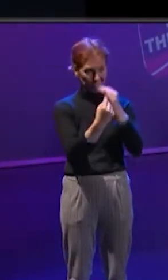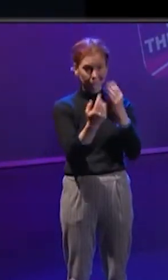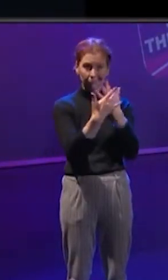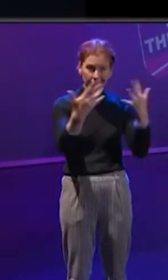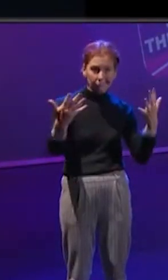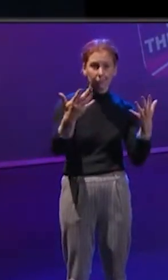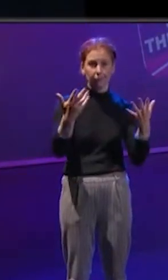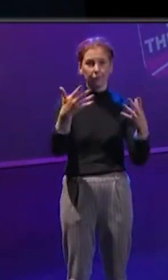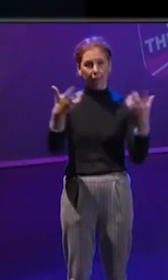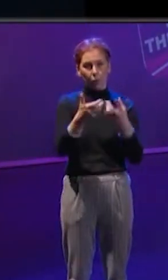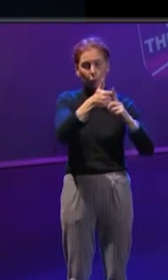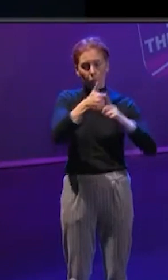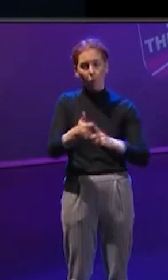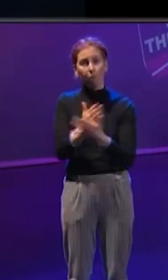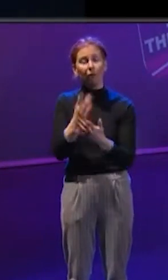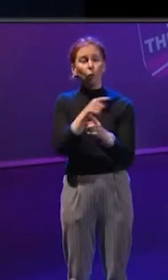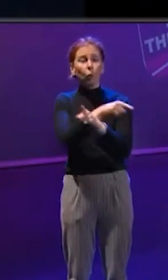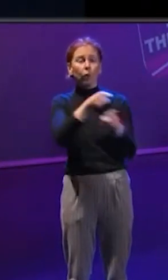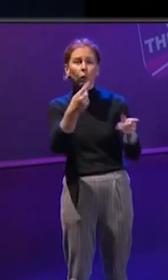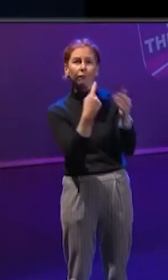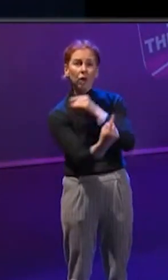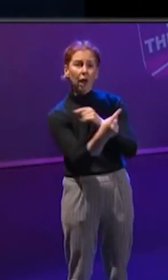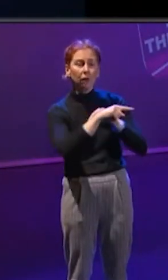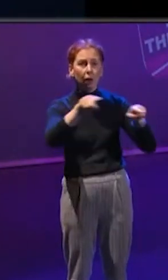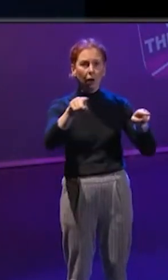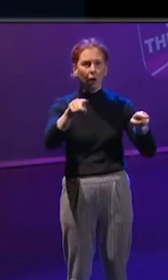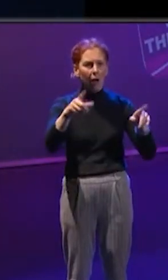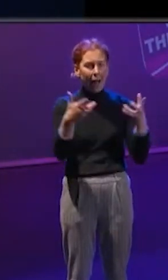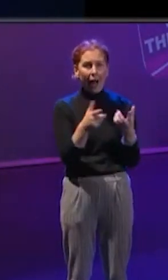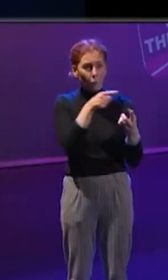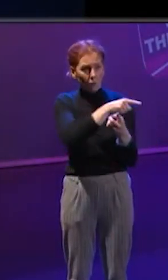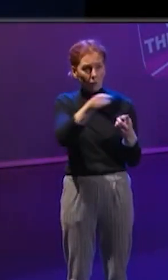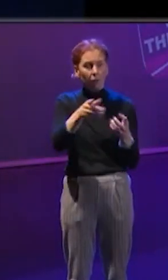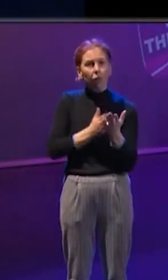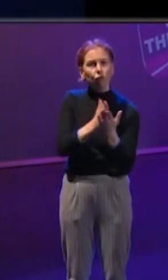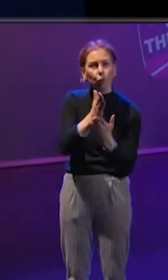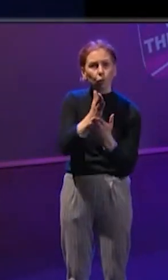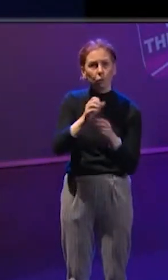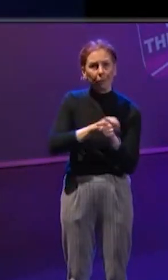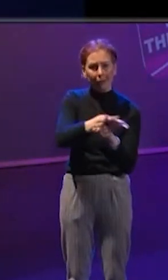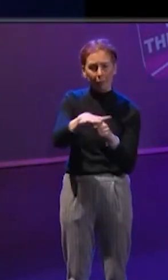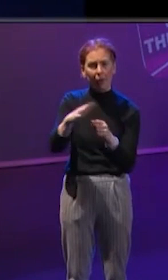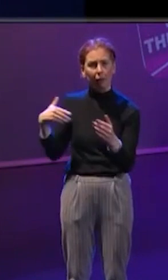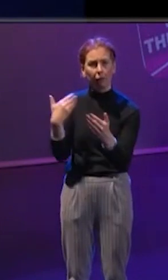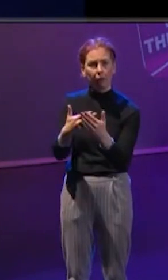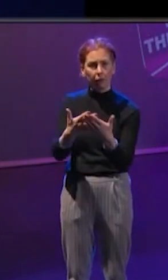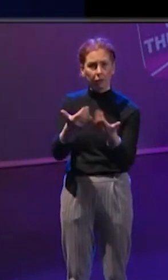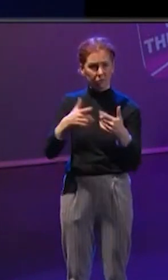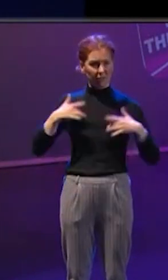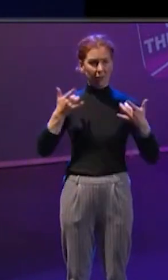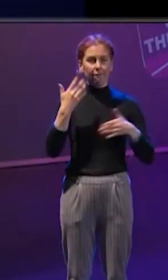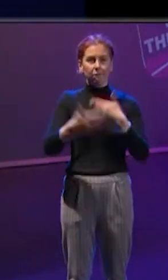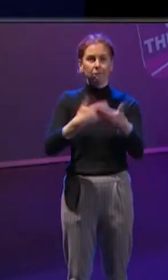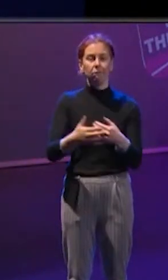all of those people got through the pandemic was a priority at New Diorama. But for me, it's the holding space for those difficult conversations, for